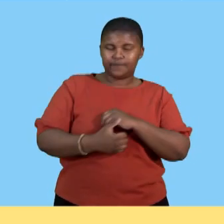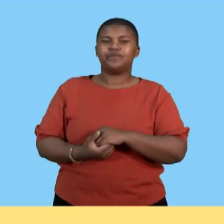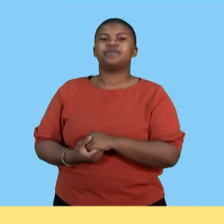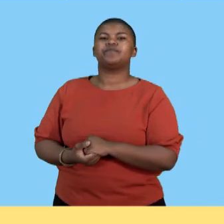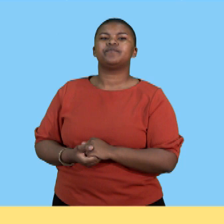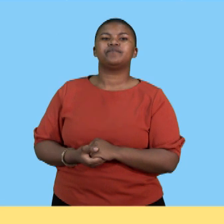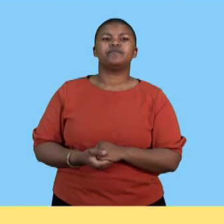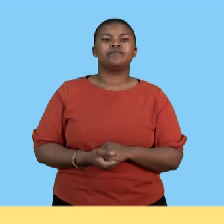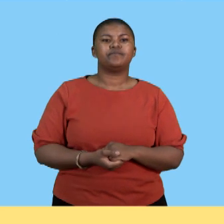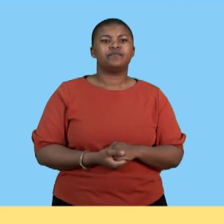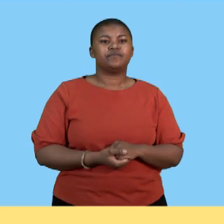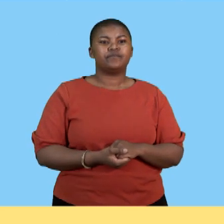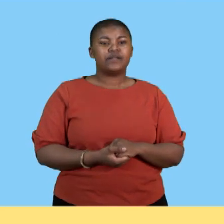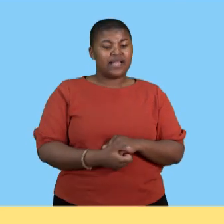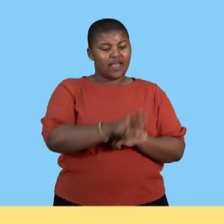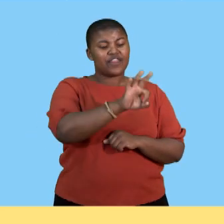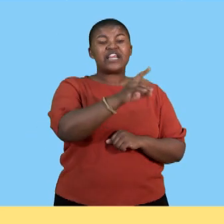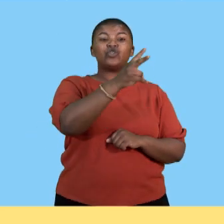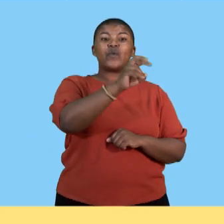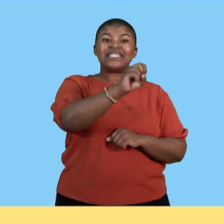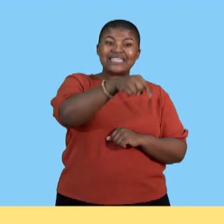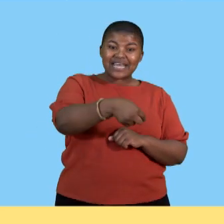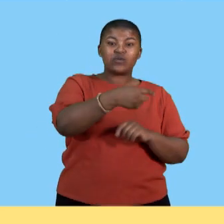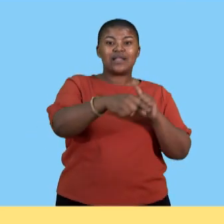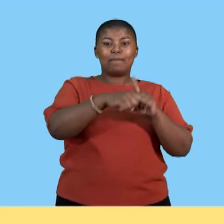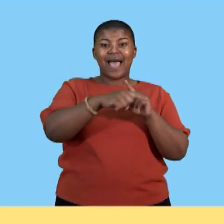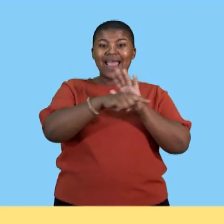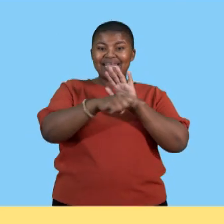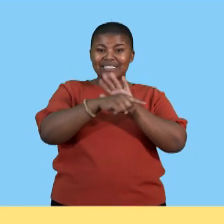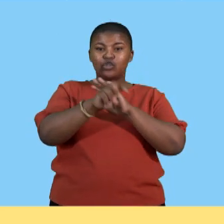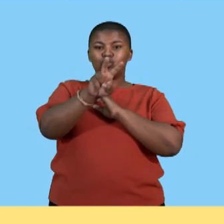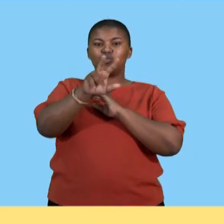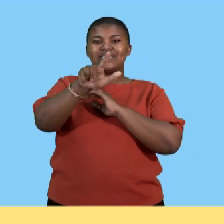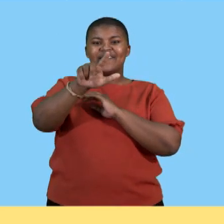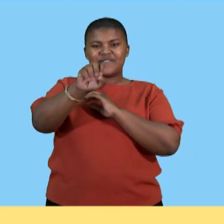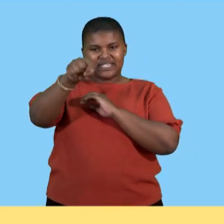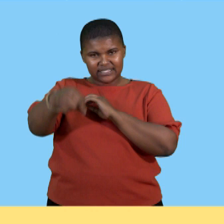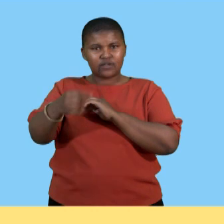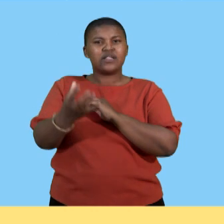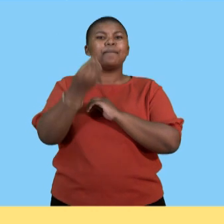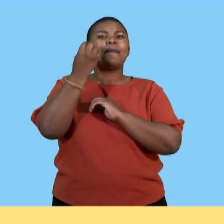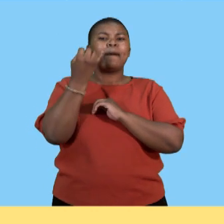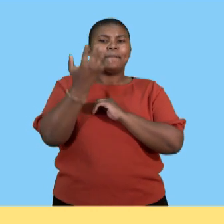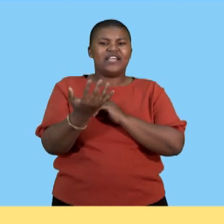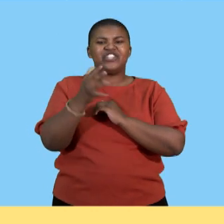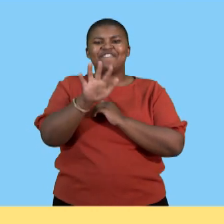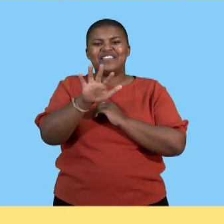320,000. Then I'll now say 320,000 minus 270,000. Then I end up